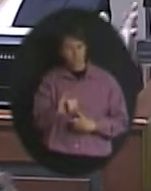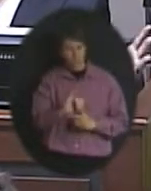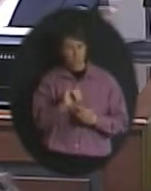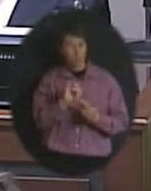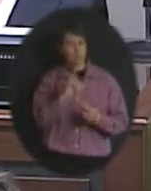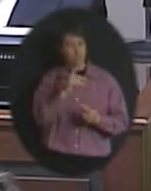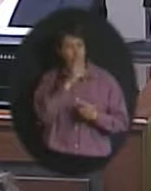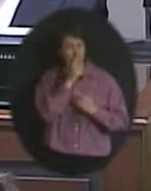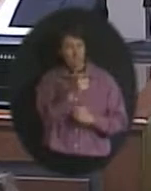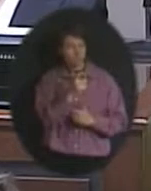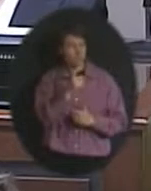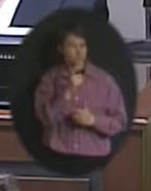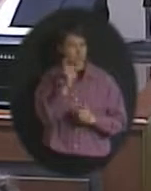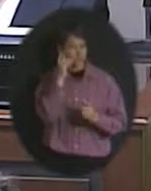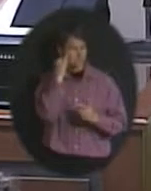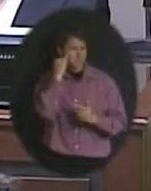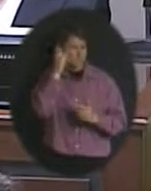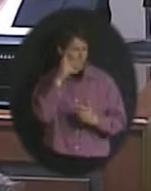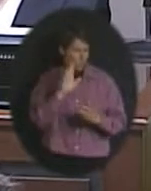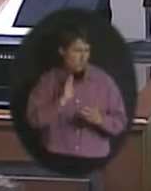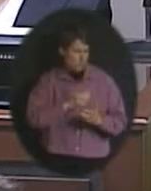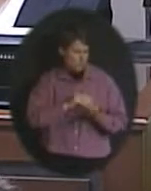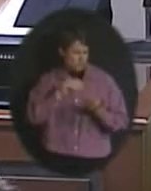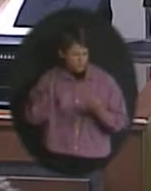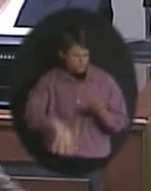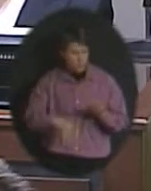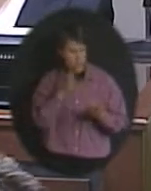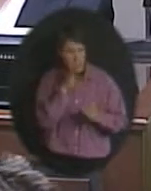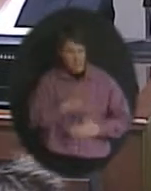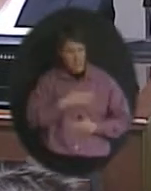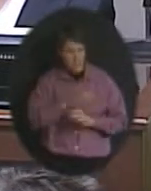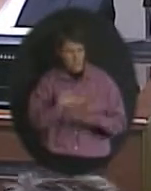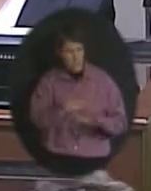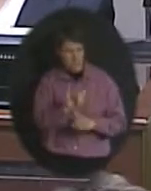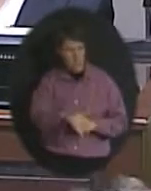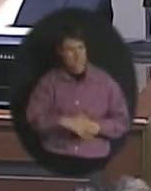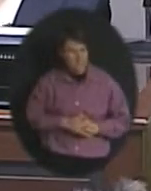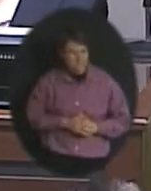interesting sort of picture for our students. So we'd be glad to do that. Thank you.